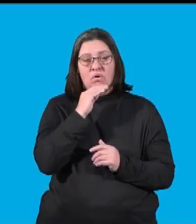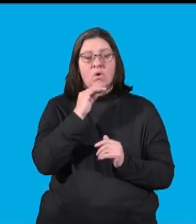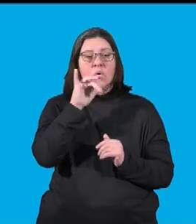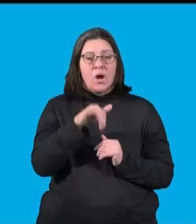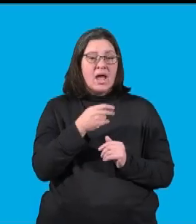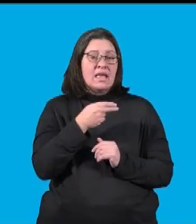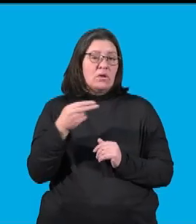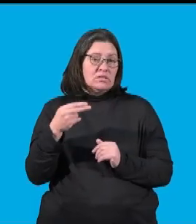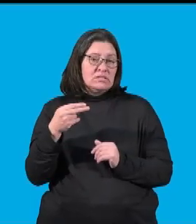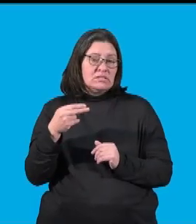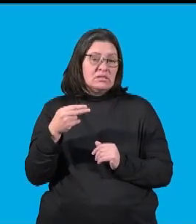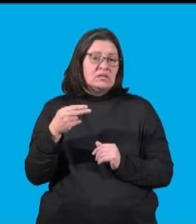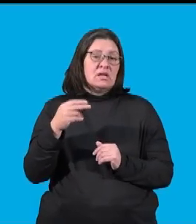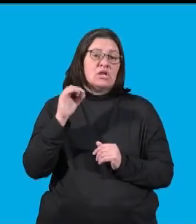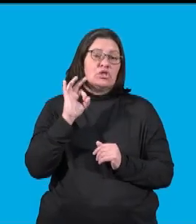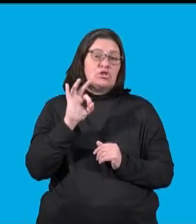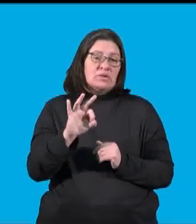is y is equal to